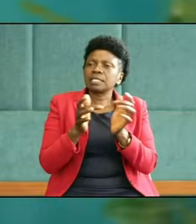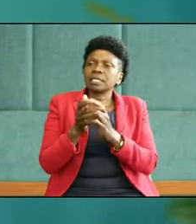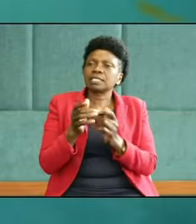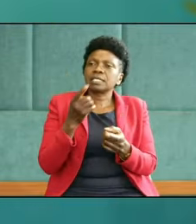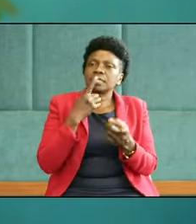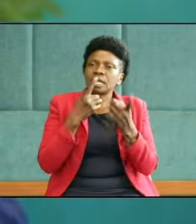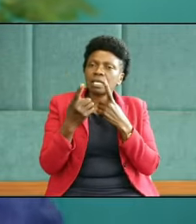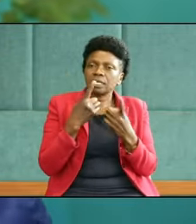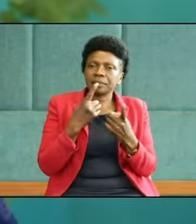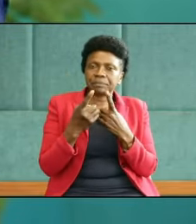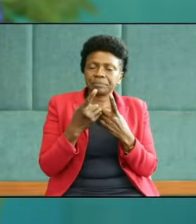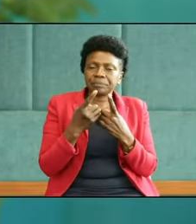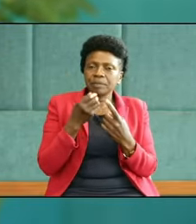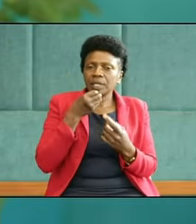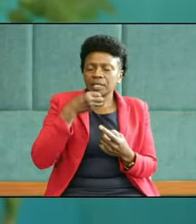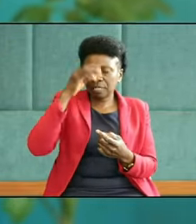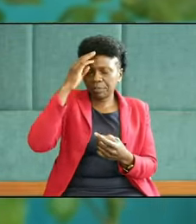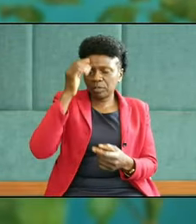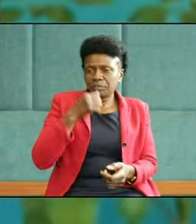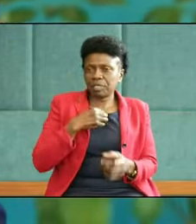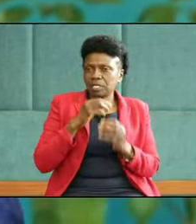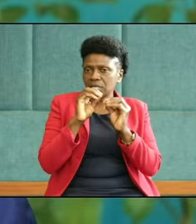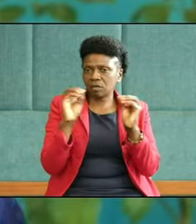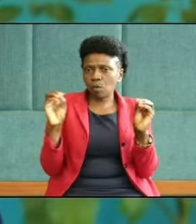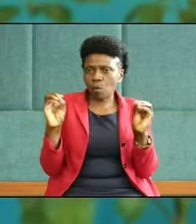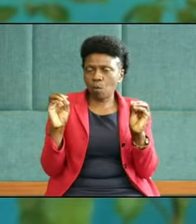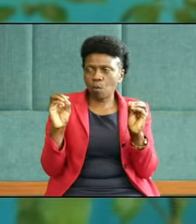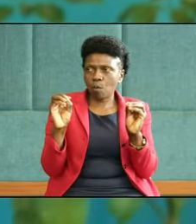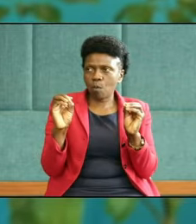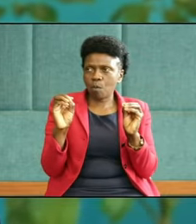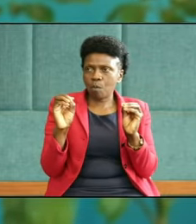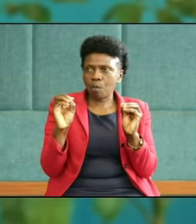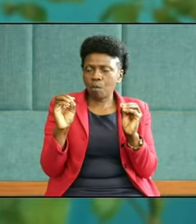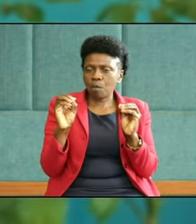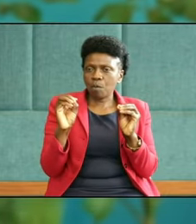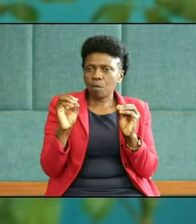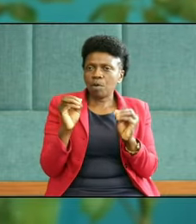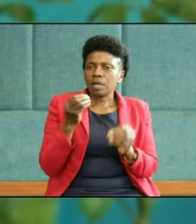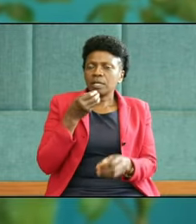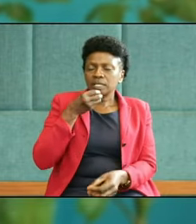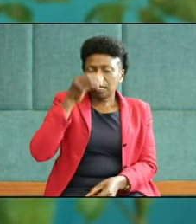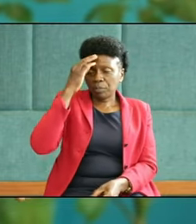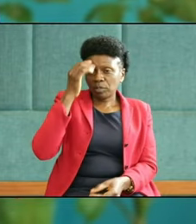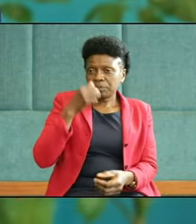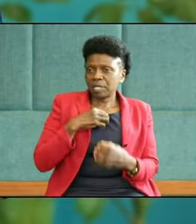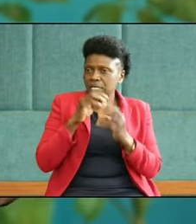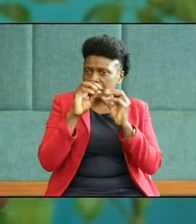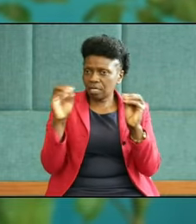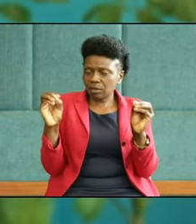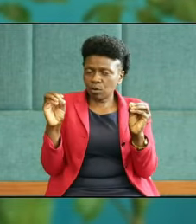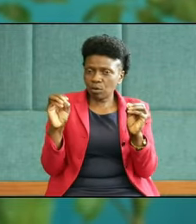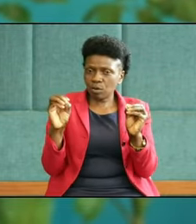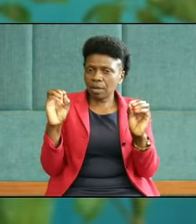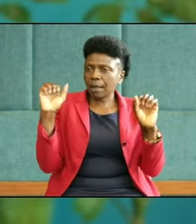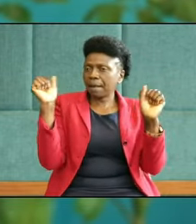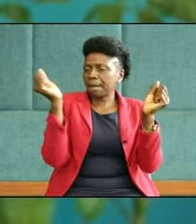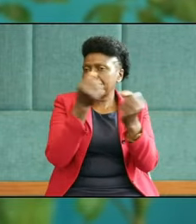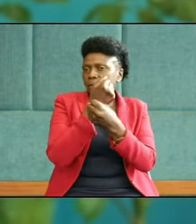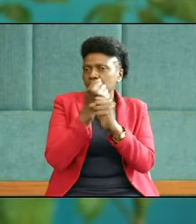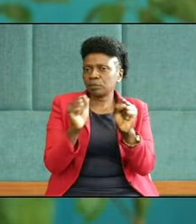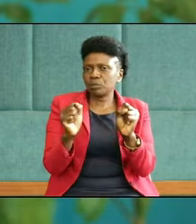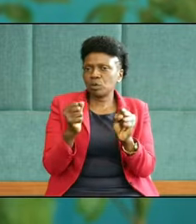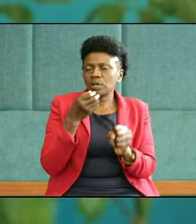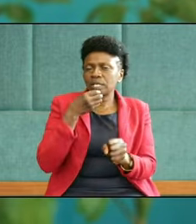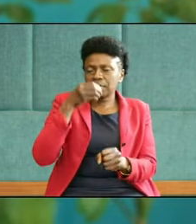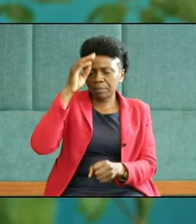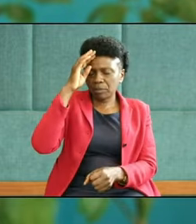saying, don't disappoint me. Don't disappoint me. Don't disappoint me. I cannot